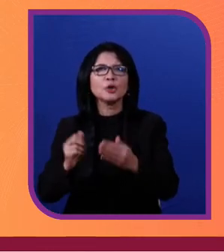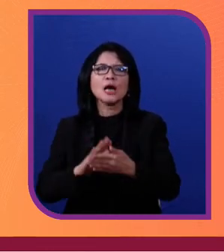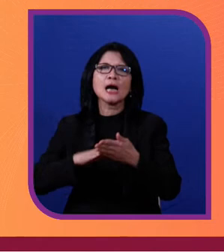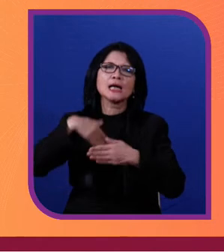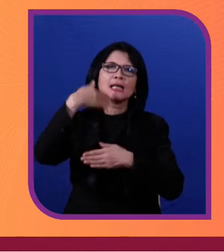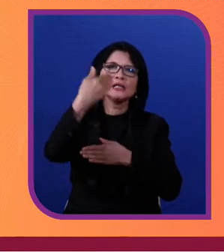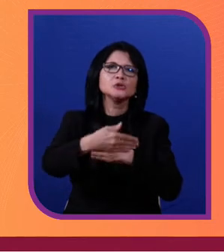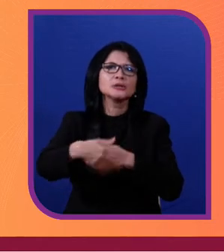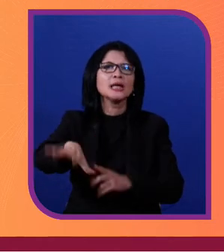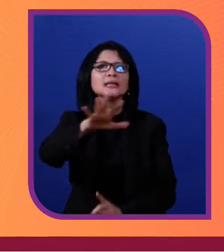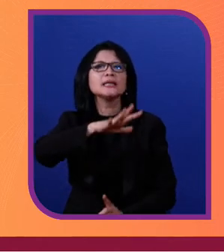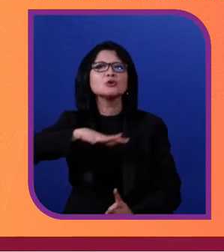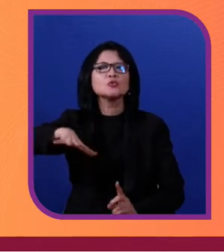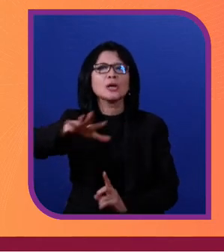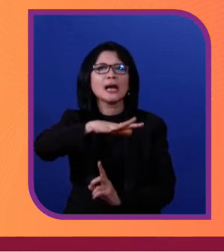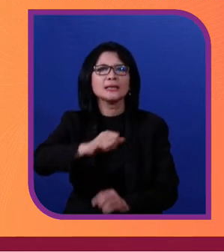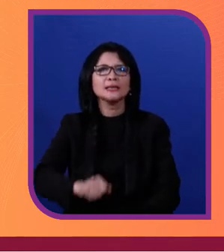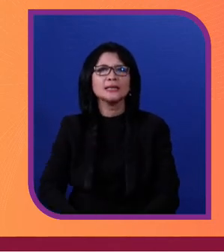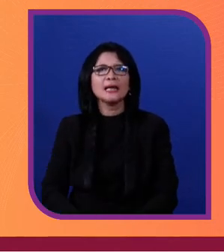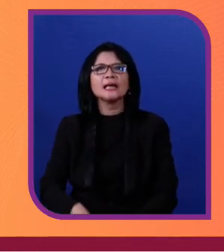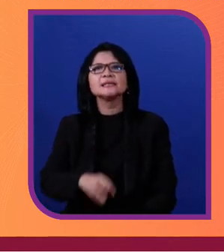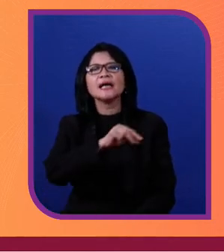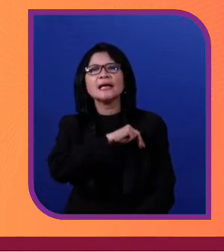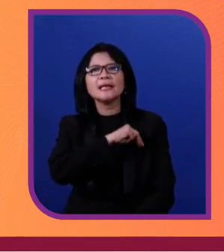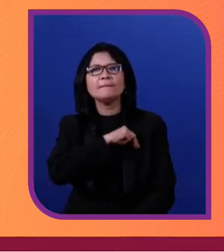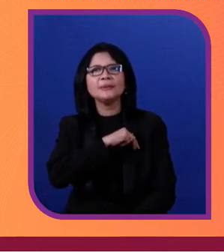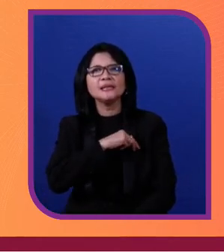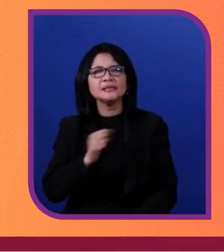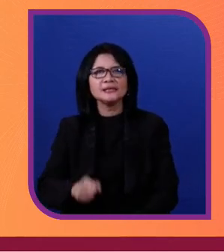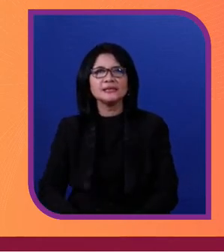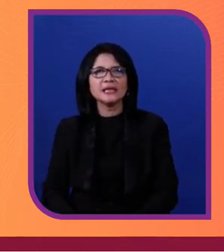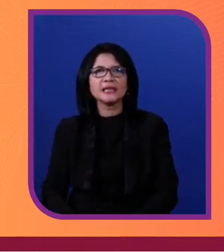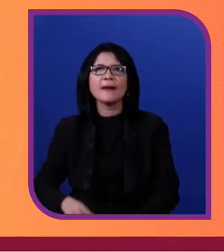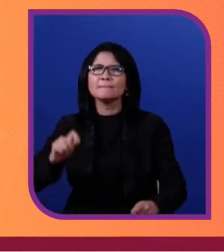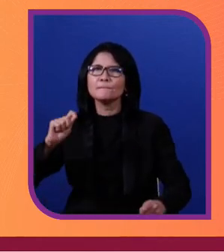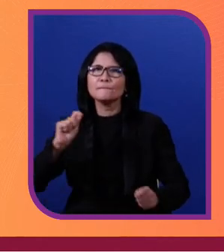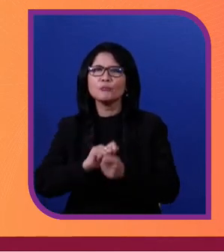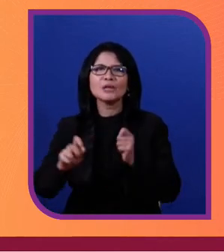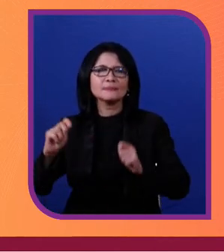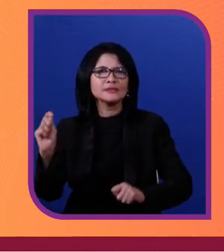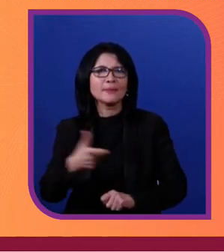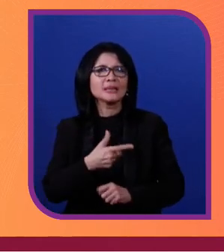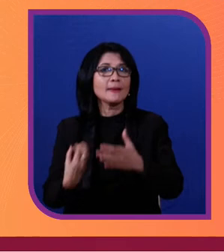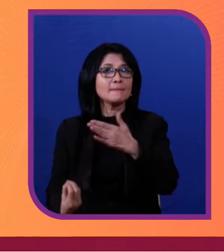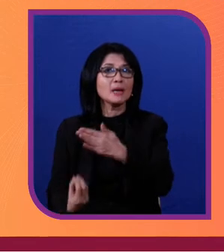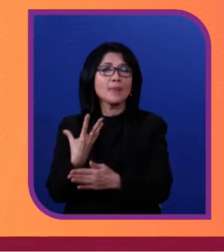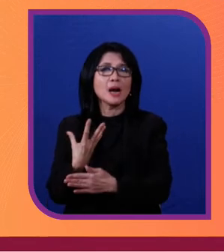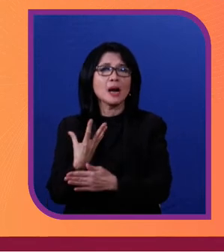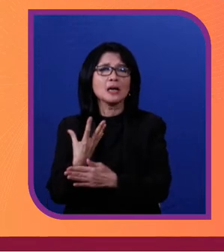Demi Cinta species is to export development of infrastructure Project baik-baik